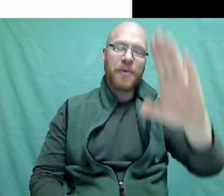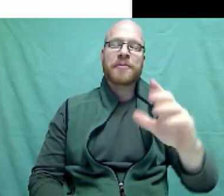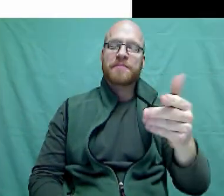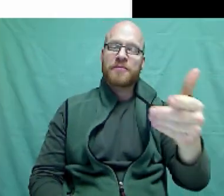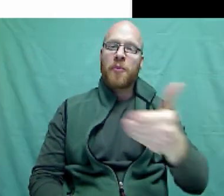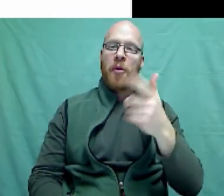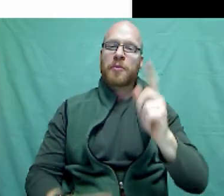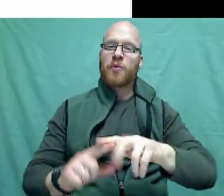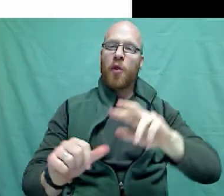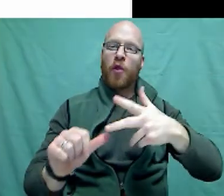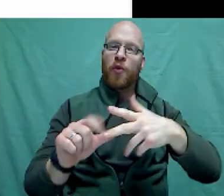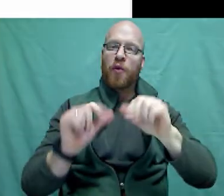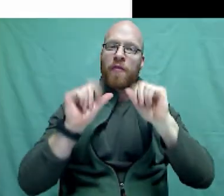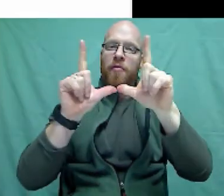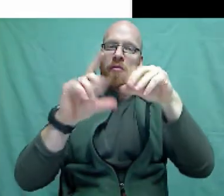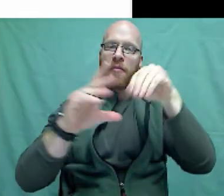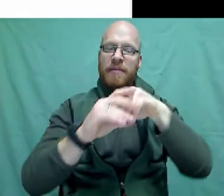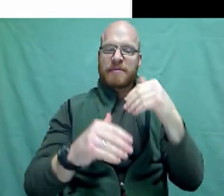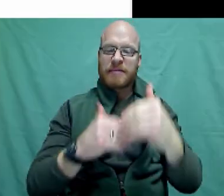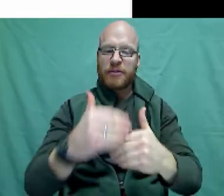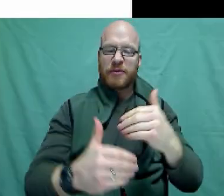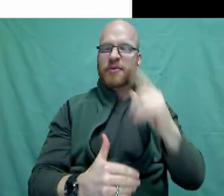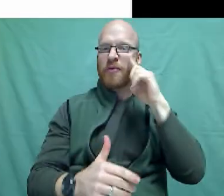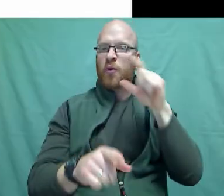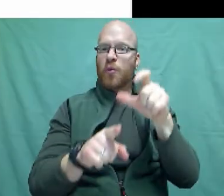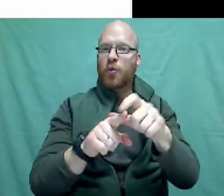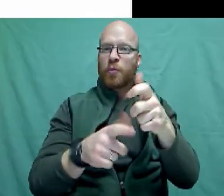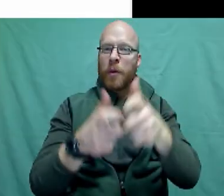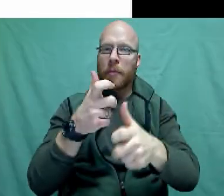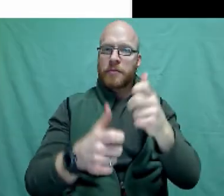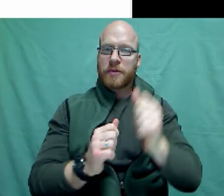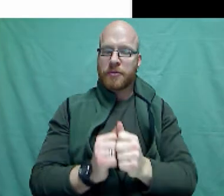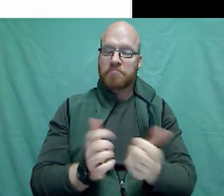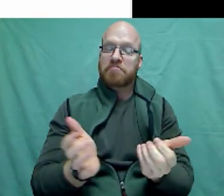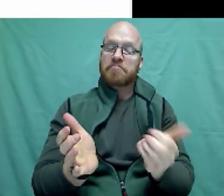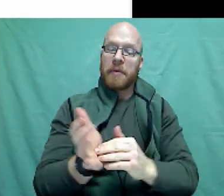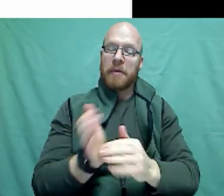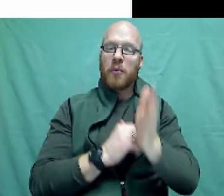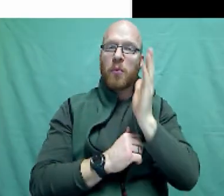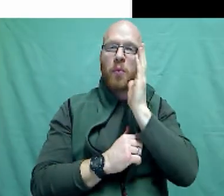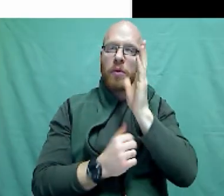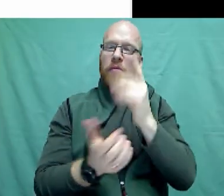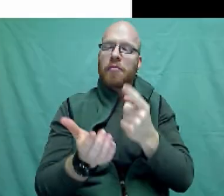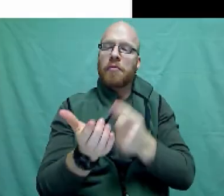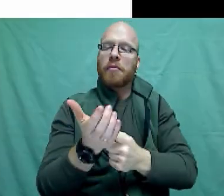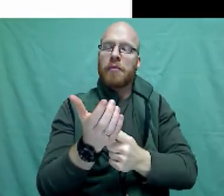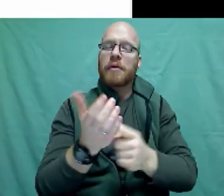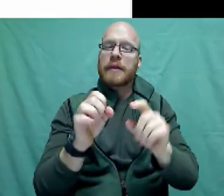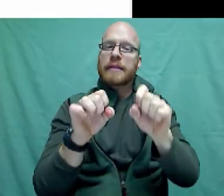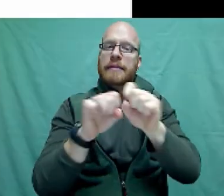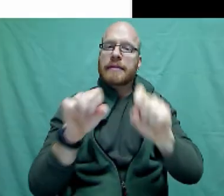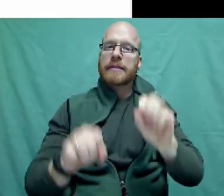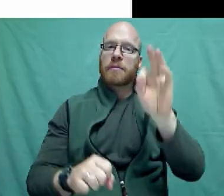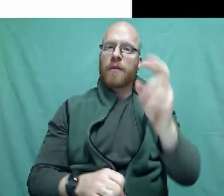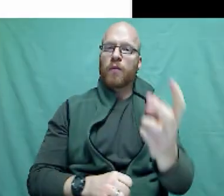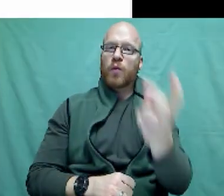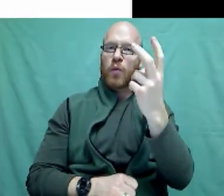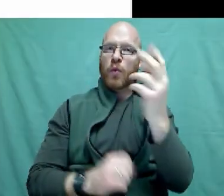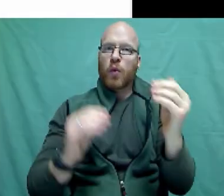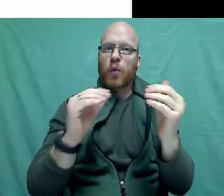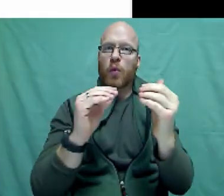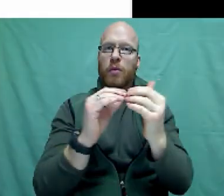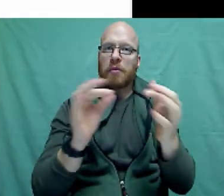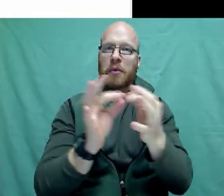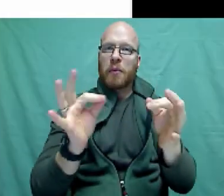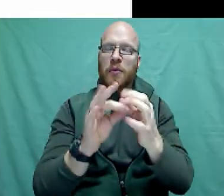Hello. Welcome to the third vlog in this series for solving word problems. We're going to be talking about solving